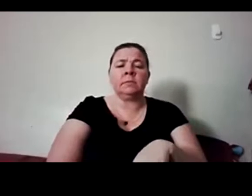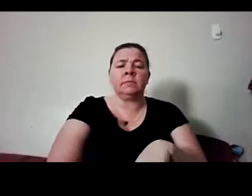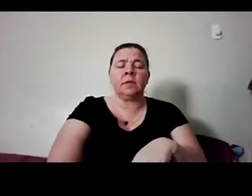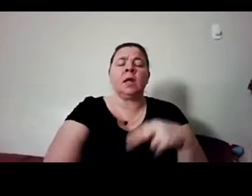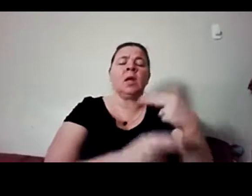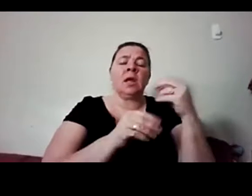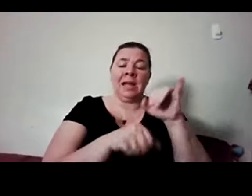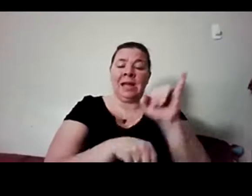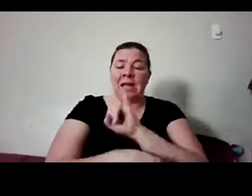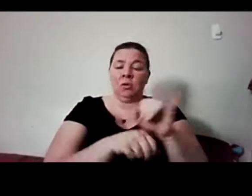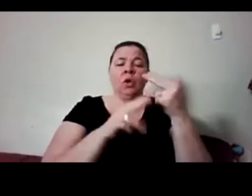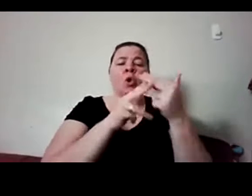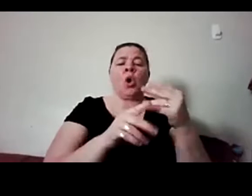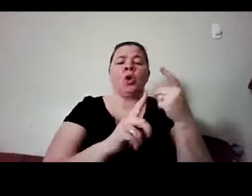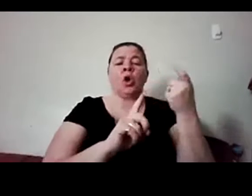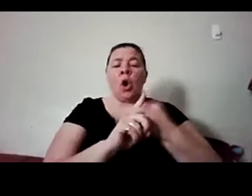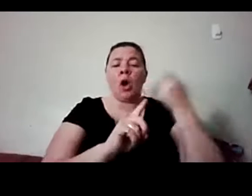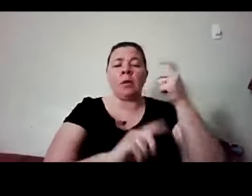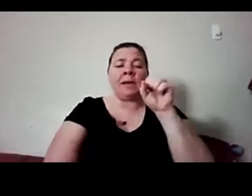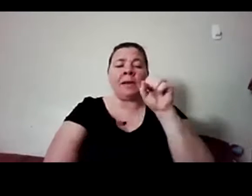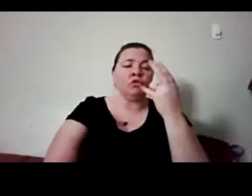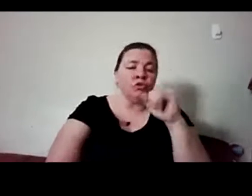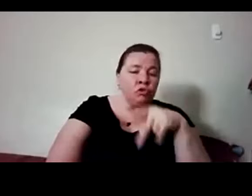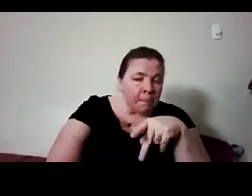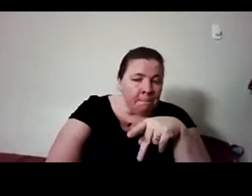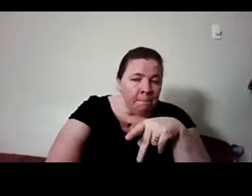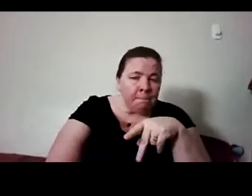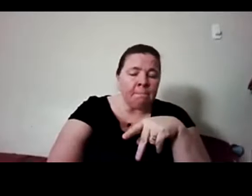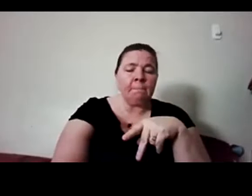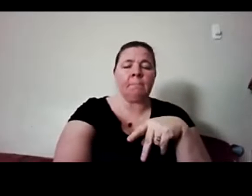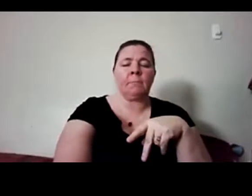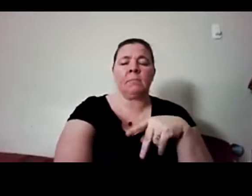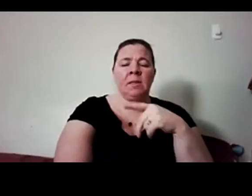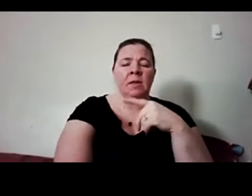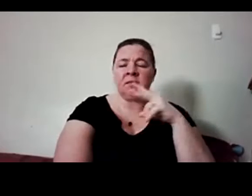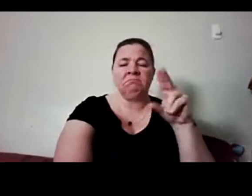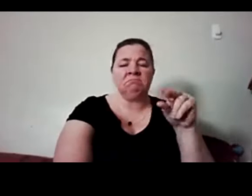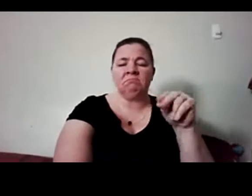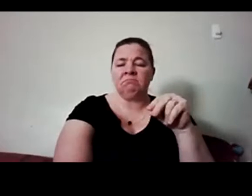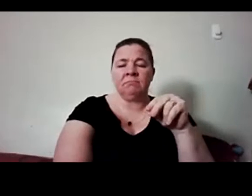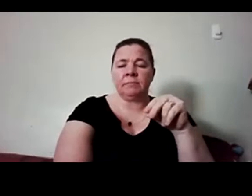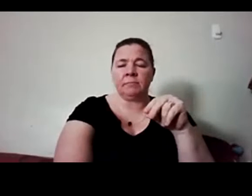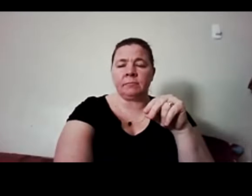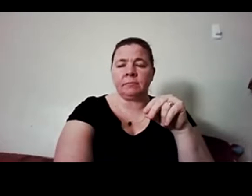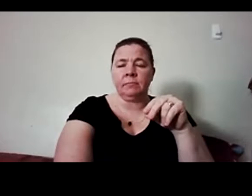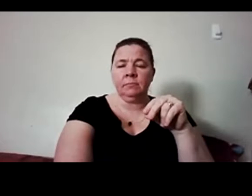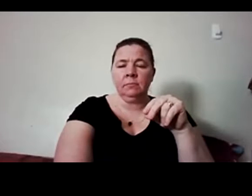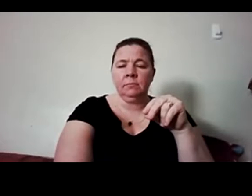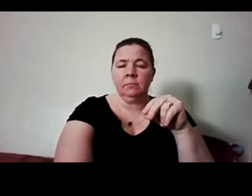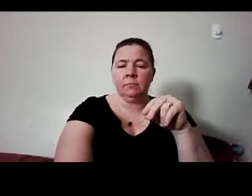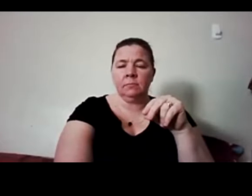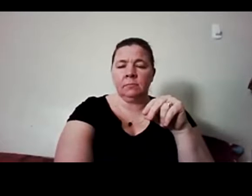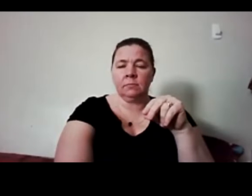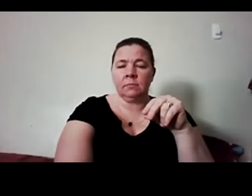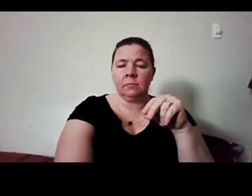autoship, right? Monthly autoship. Do I need to pay a monthly autoship? He said to me, Charles, when you pay once upon